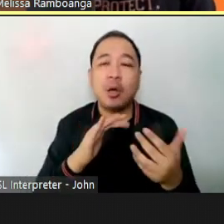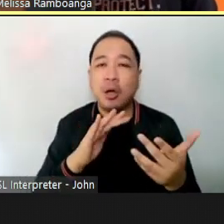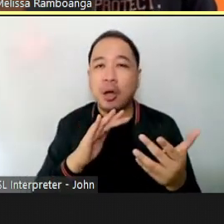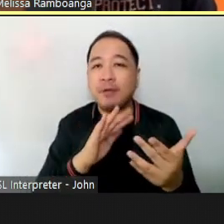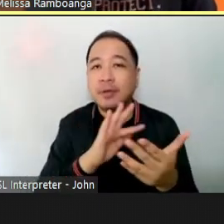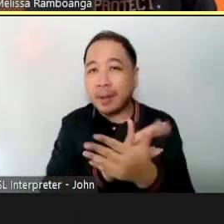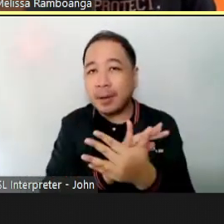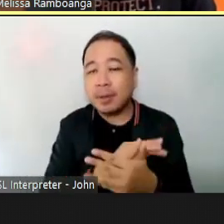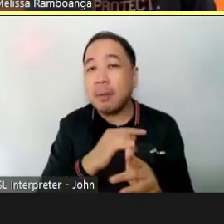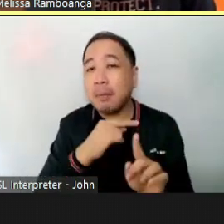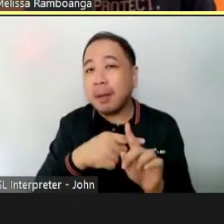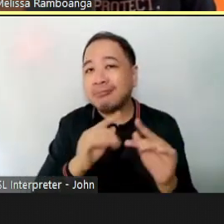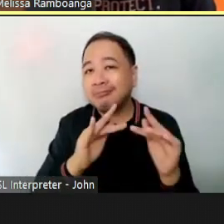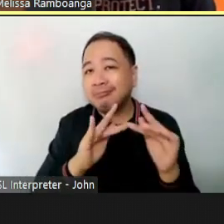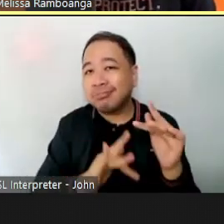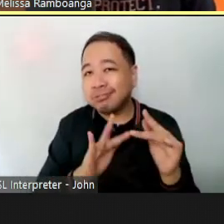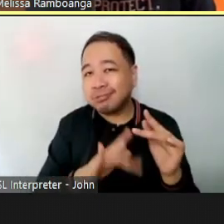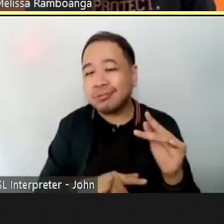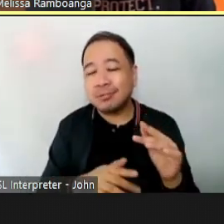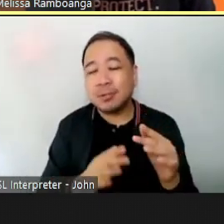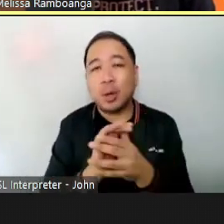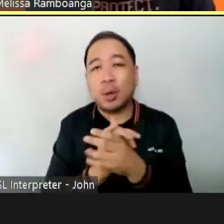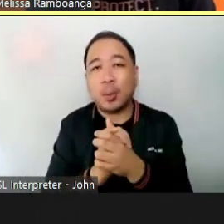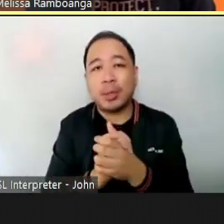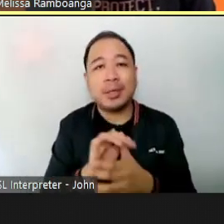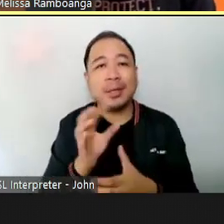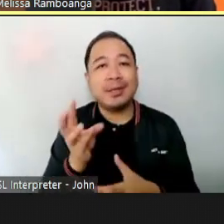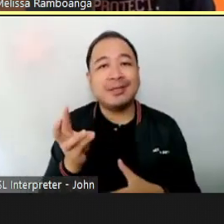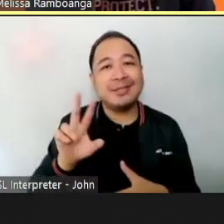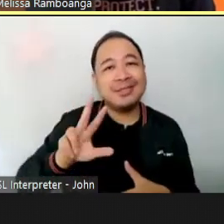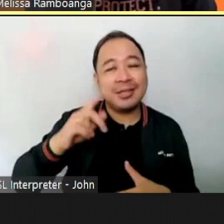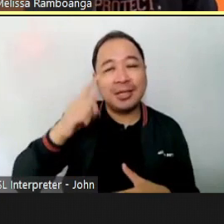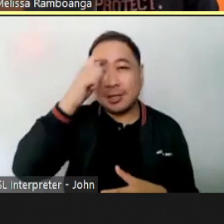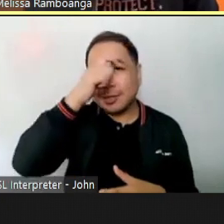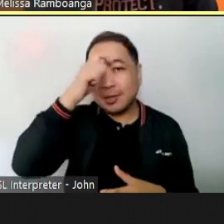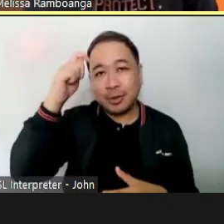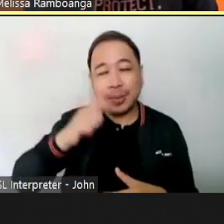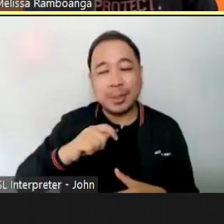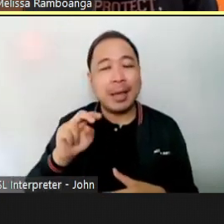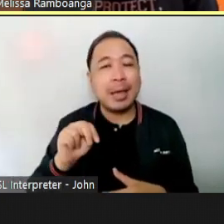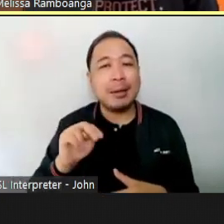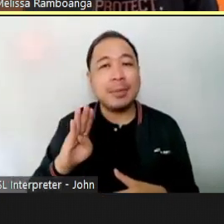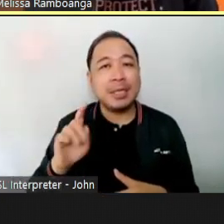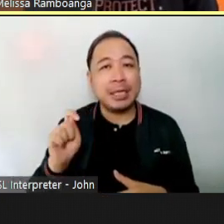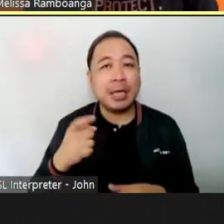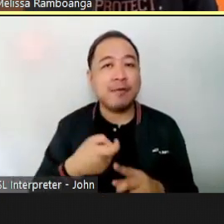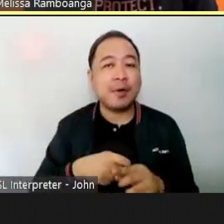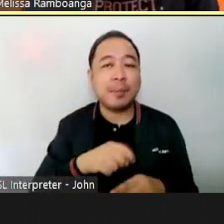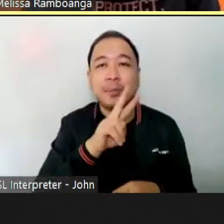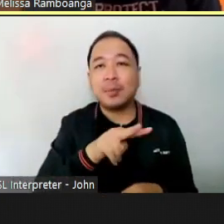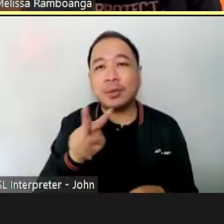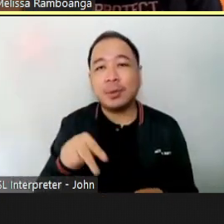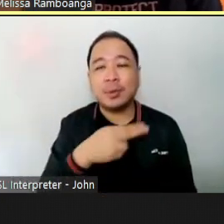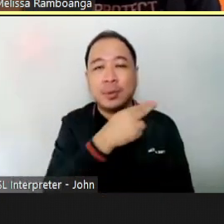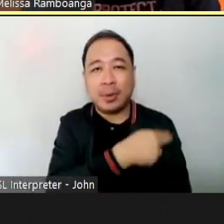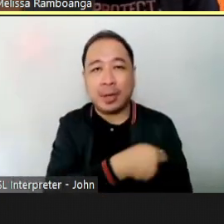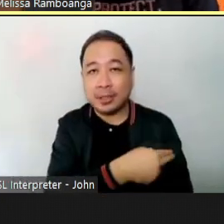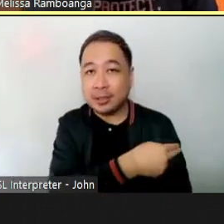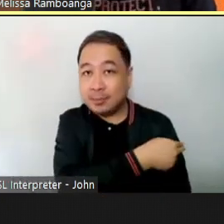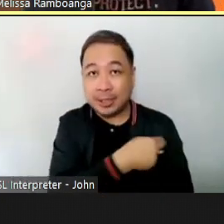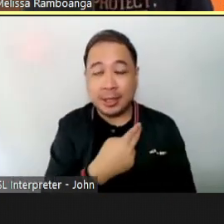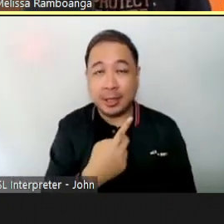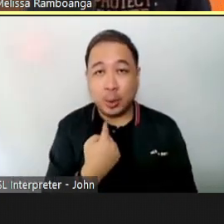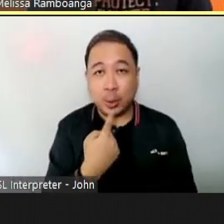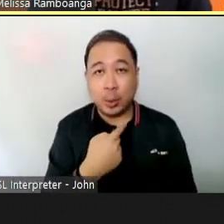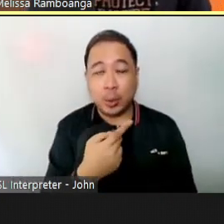signals. Congratulations to the 63 graduates of MDT from 22 hospitals. Who are they? Let